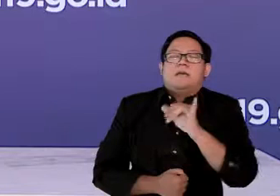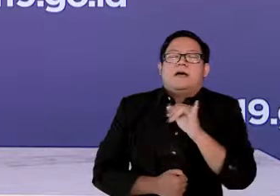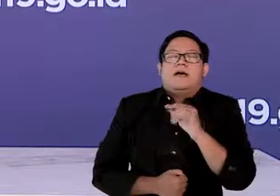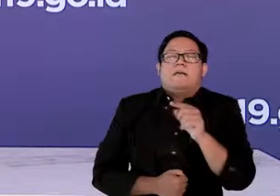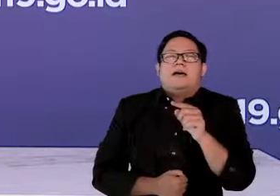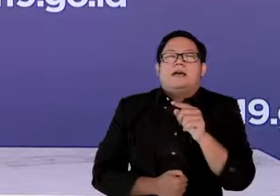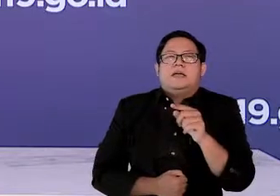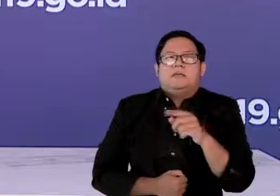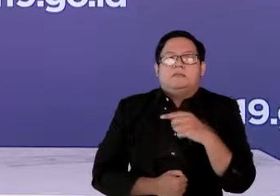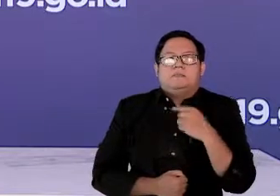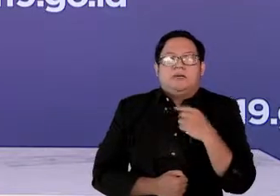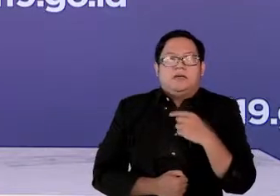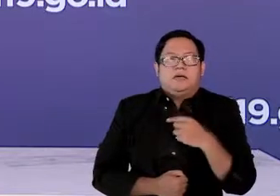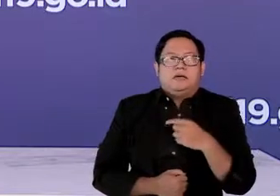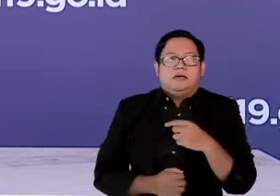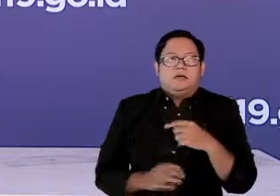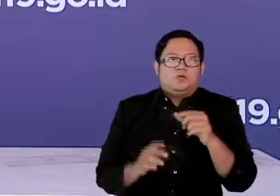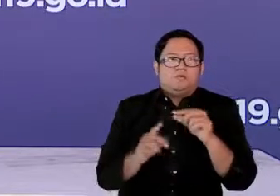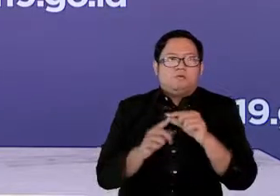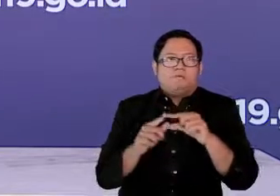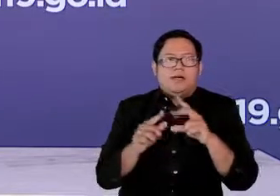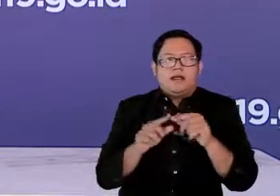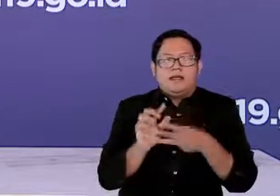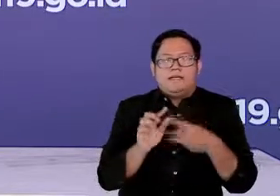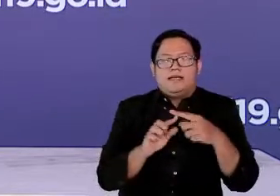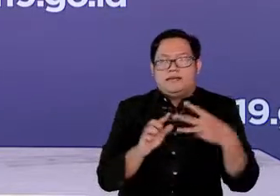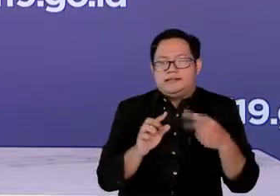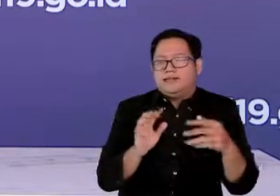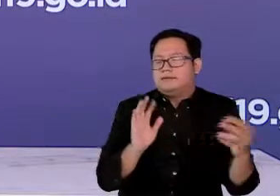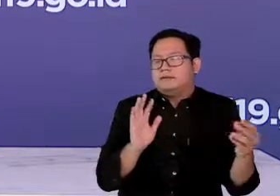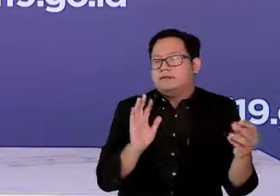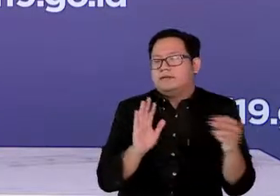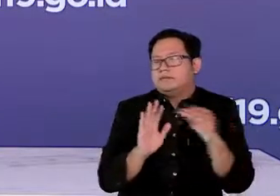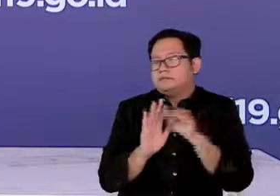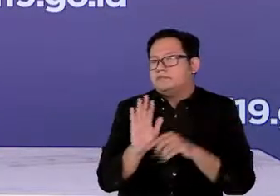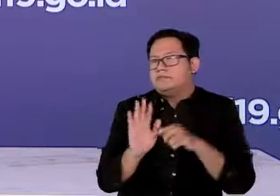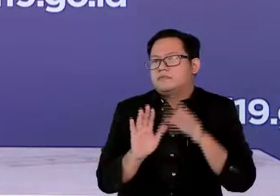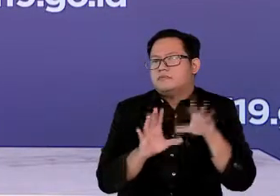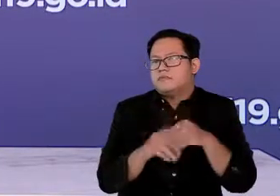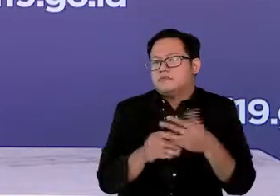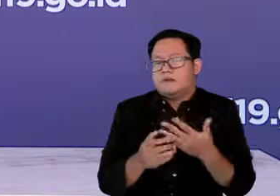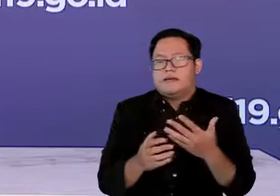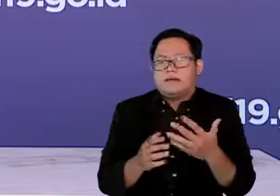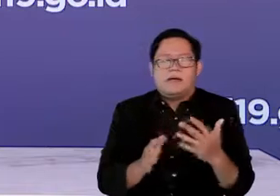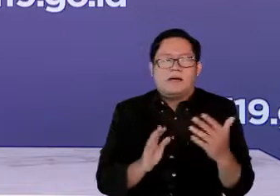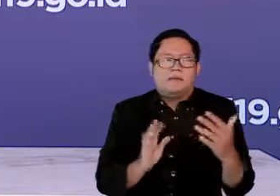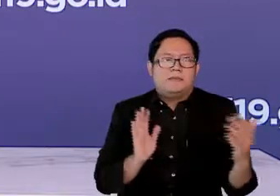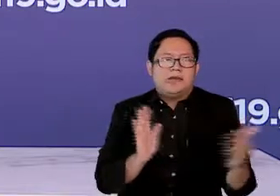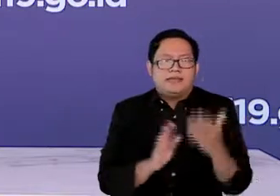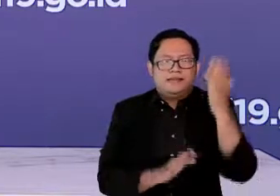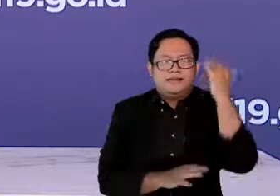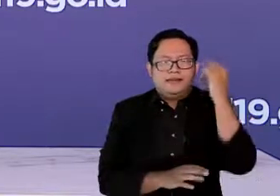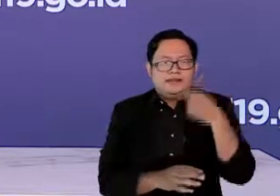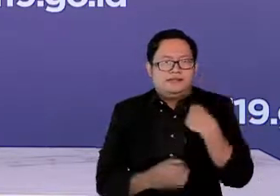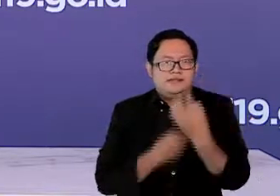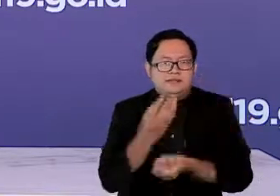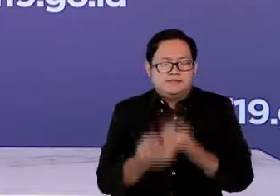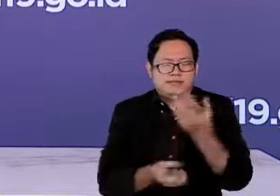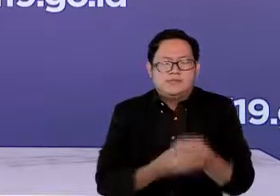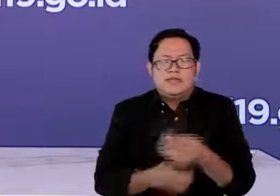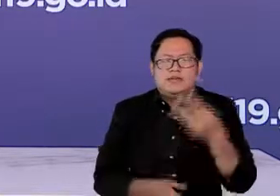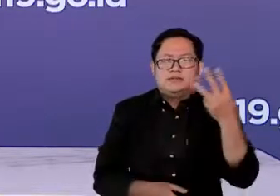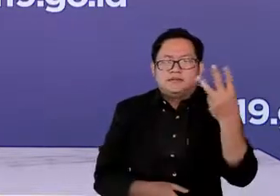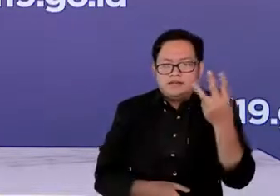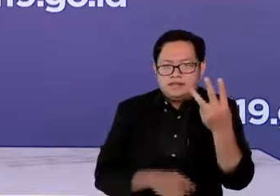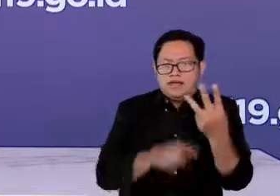parameters for preventing this transmission is, of course, three approach: the health protocols, the 3T, and